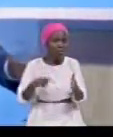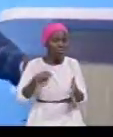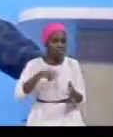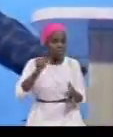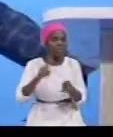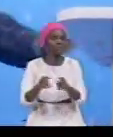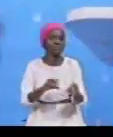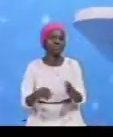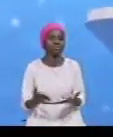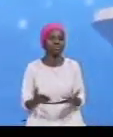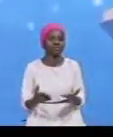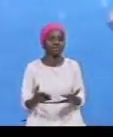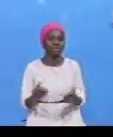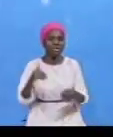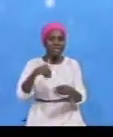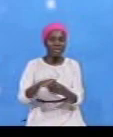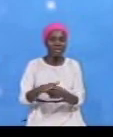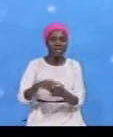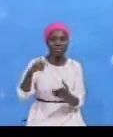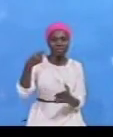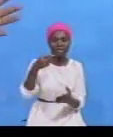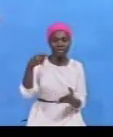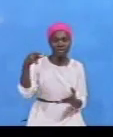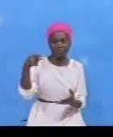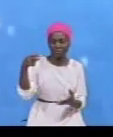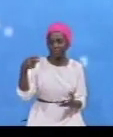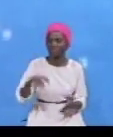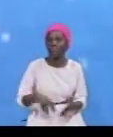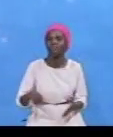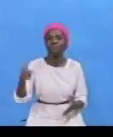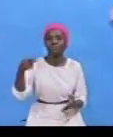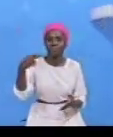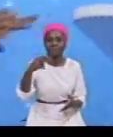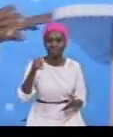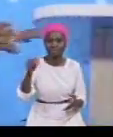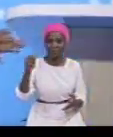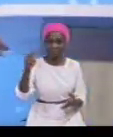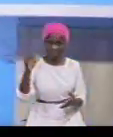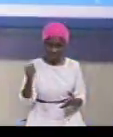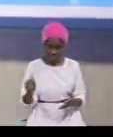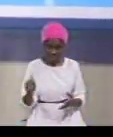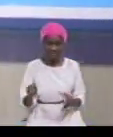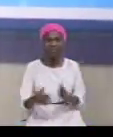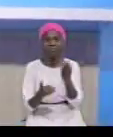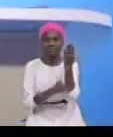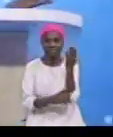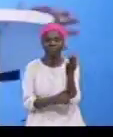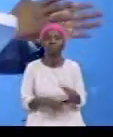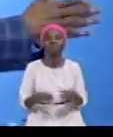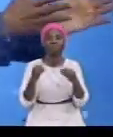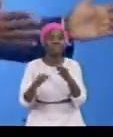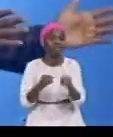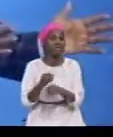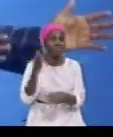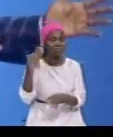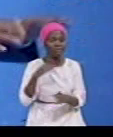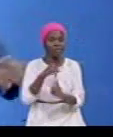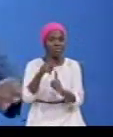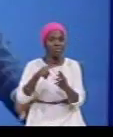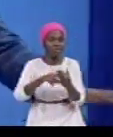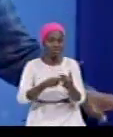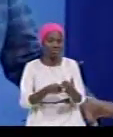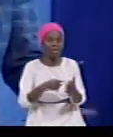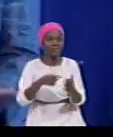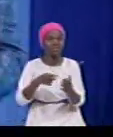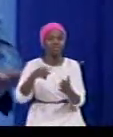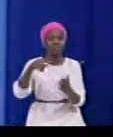years ago now, when we were starting the church, deeper life there, and I finished, I had crusade,